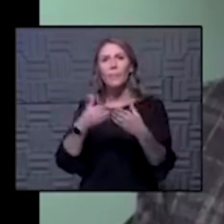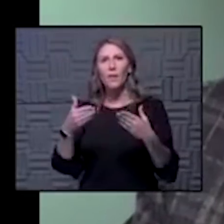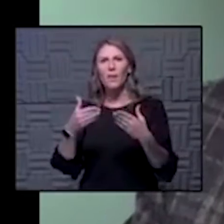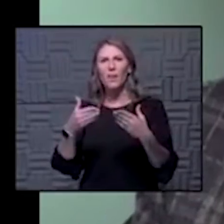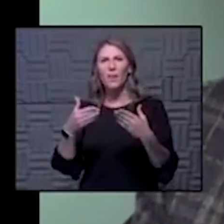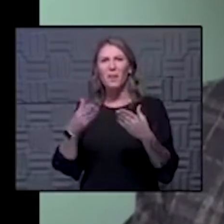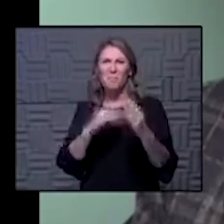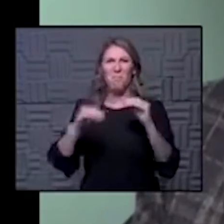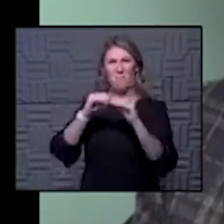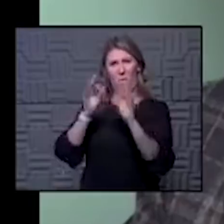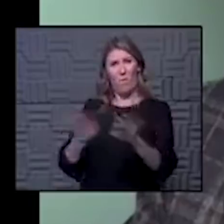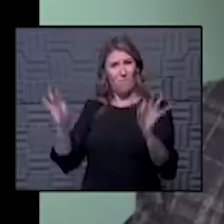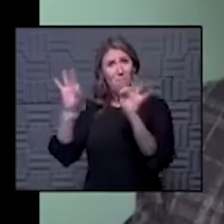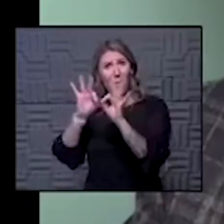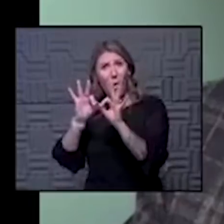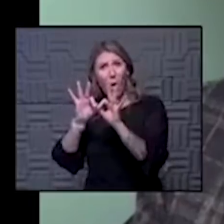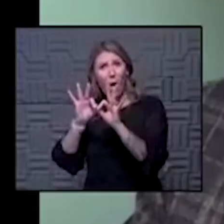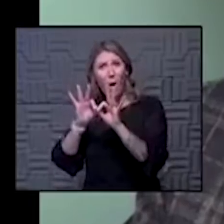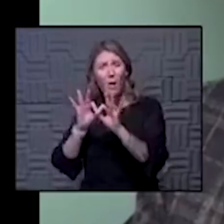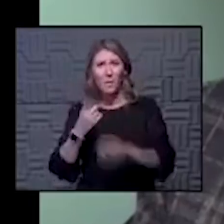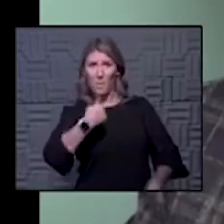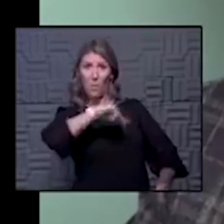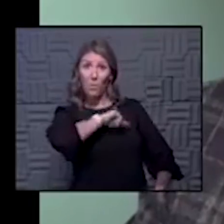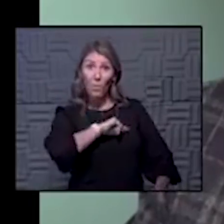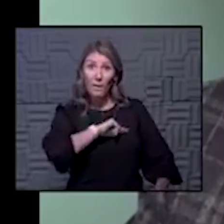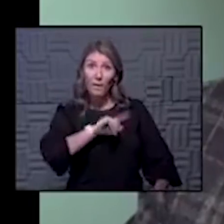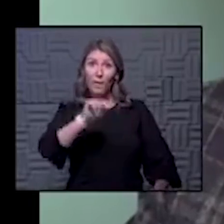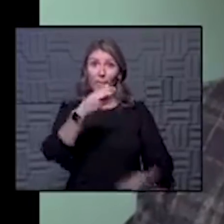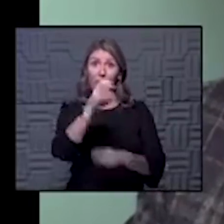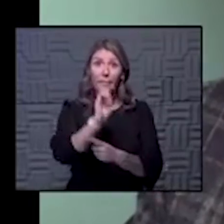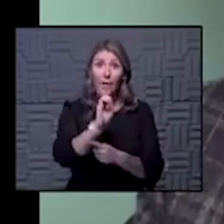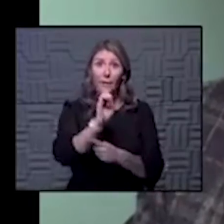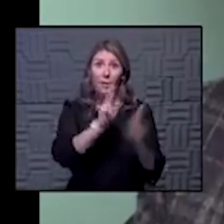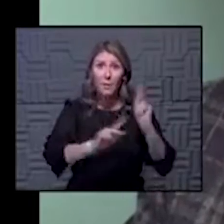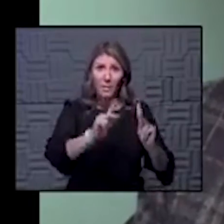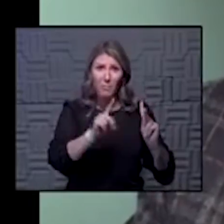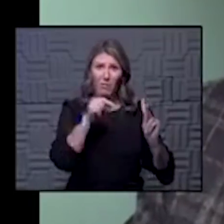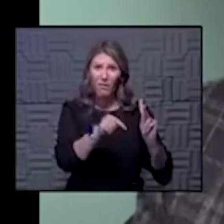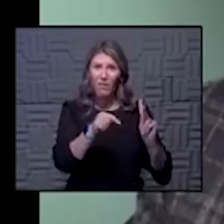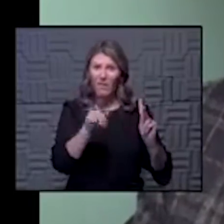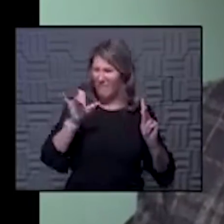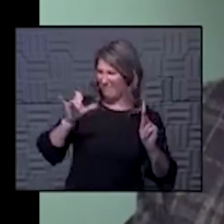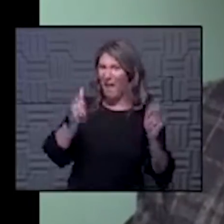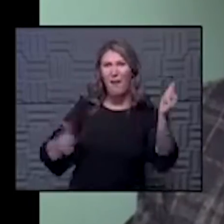trumps we the people? Right? Does it trump it?